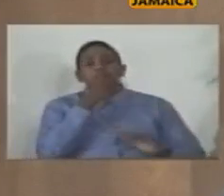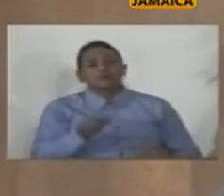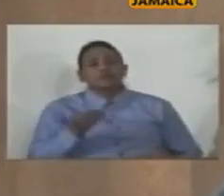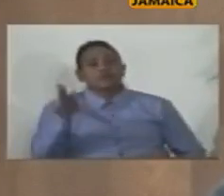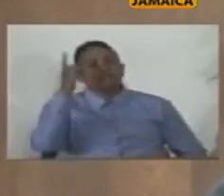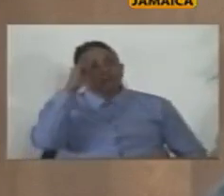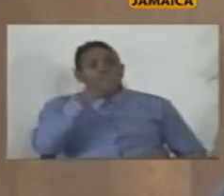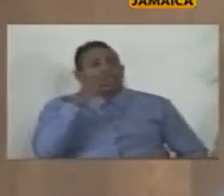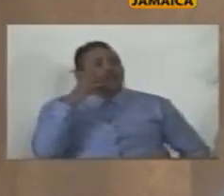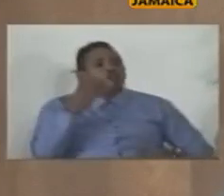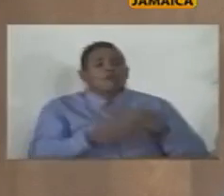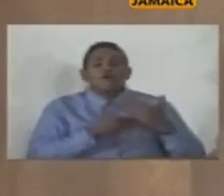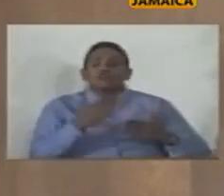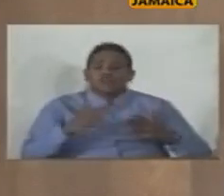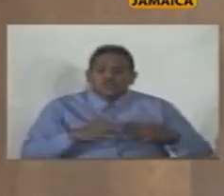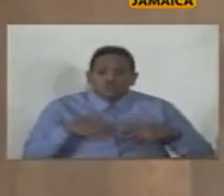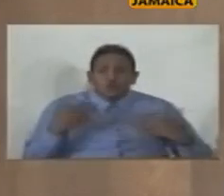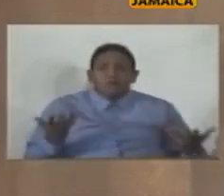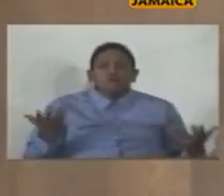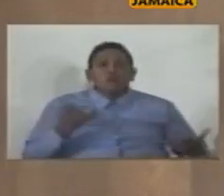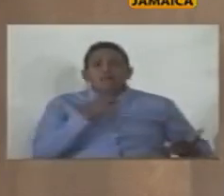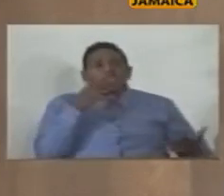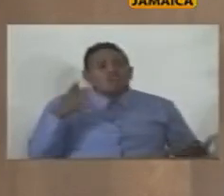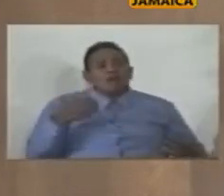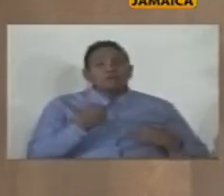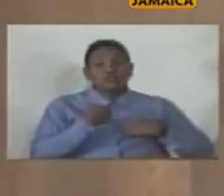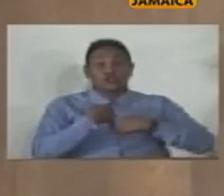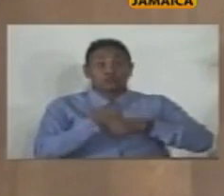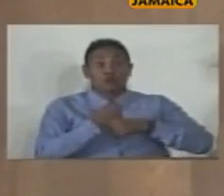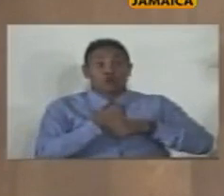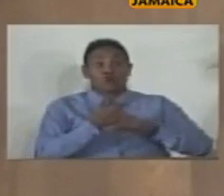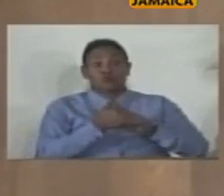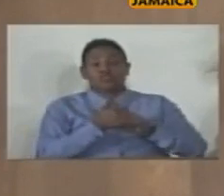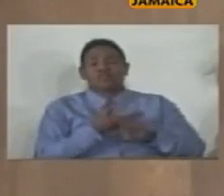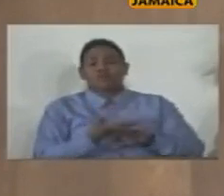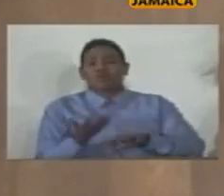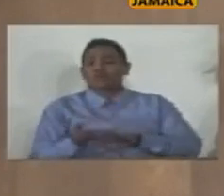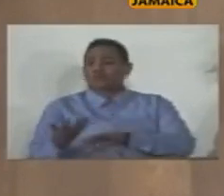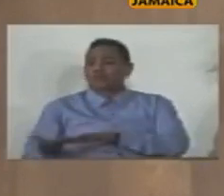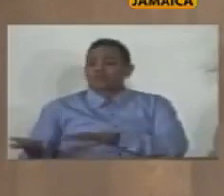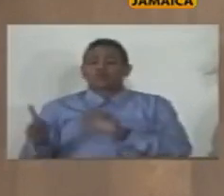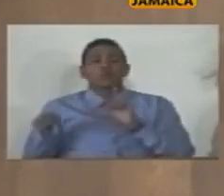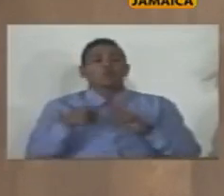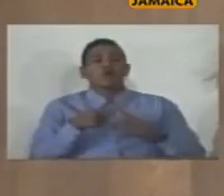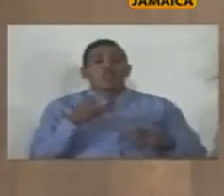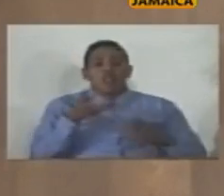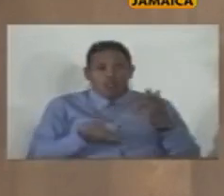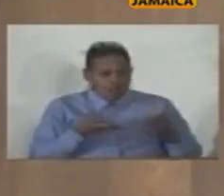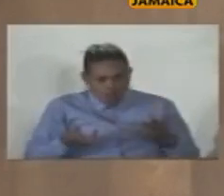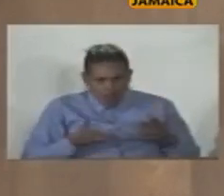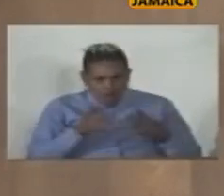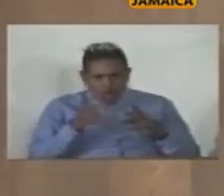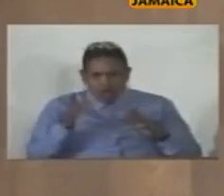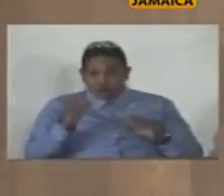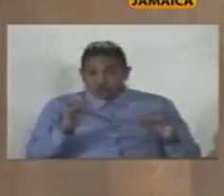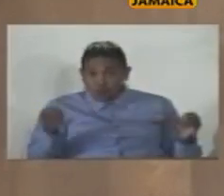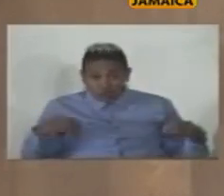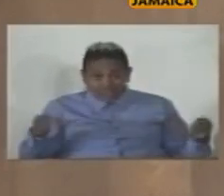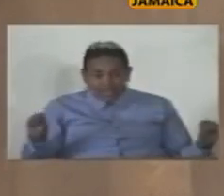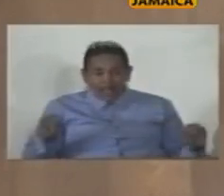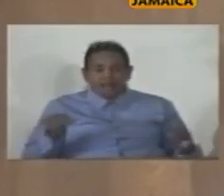agro-processing. Too much of what the farmers produce goes to waste whenever there is a glut.